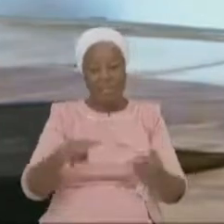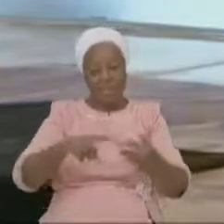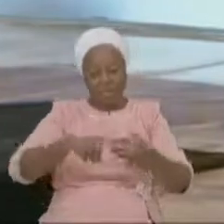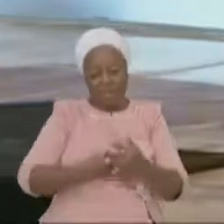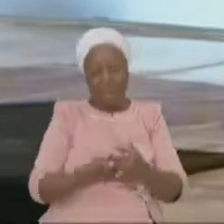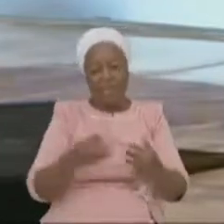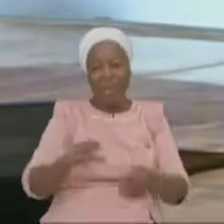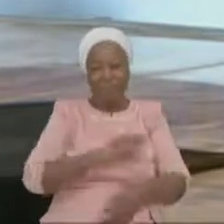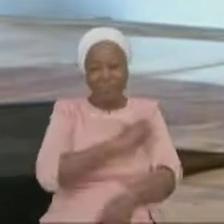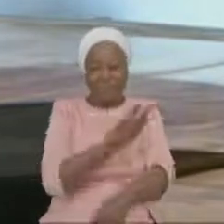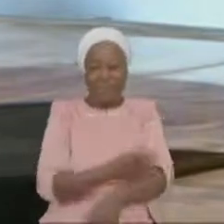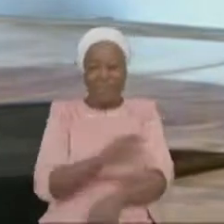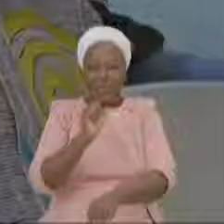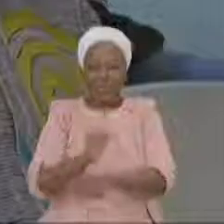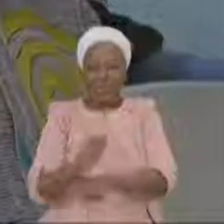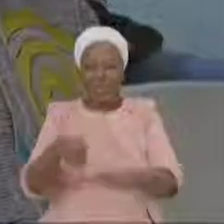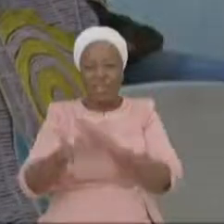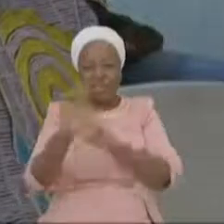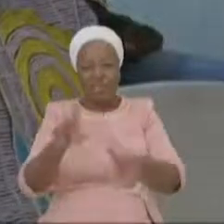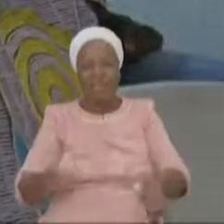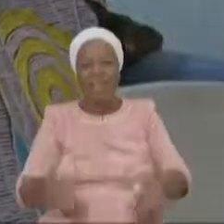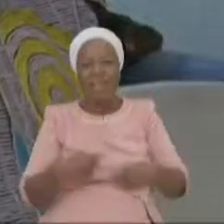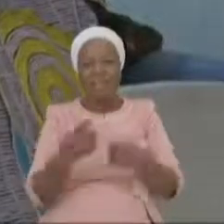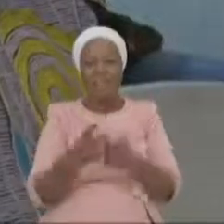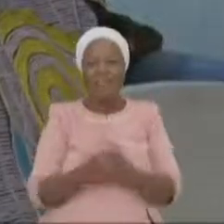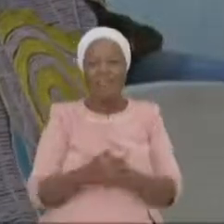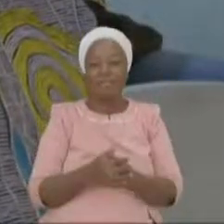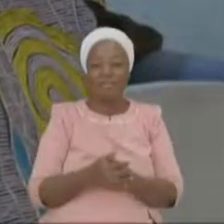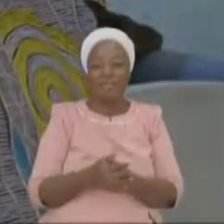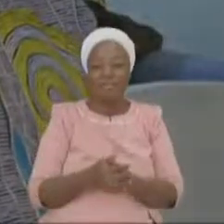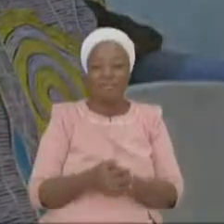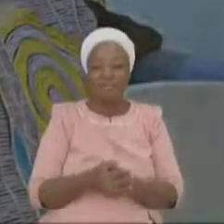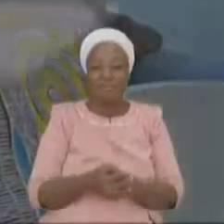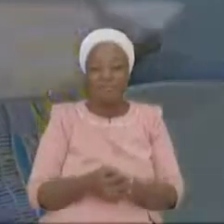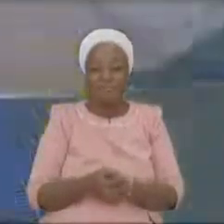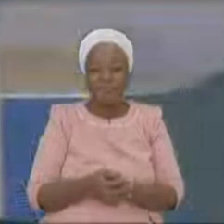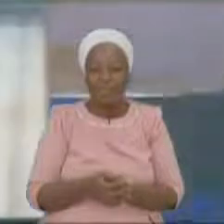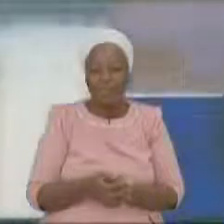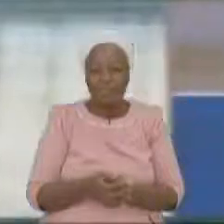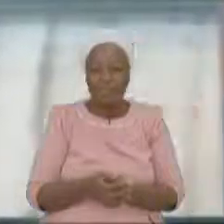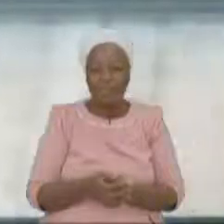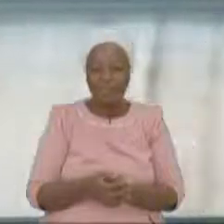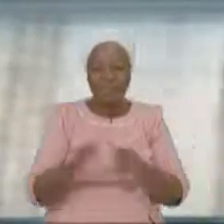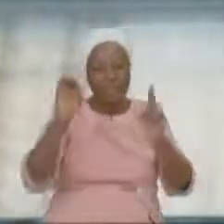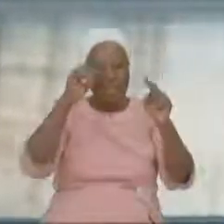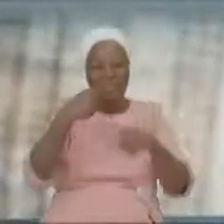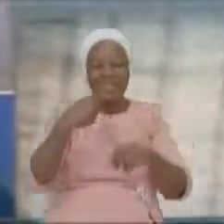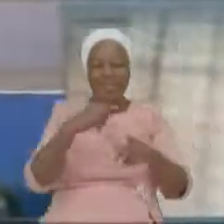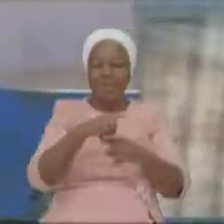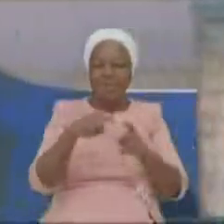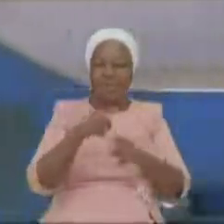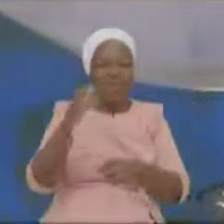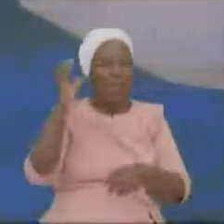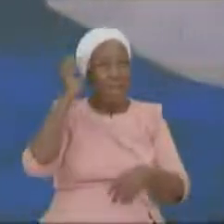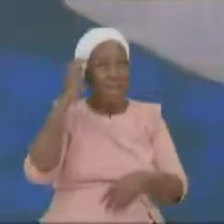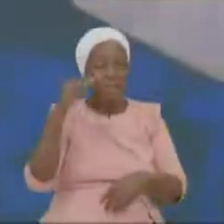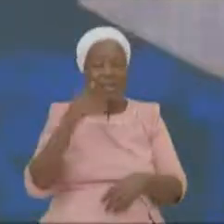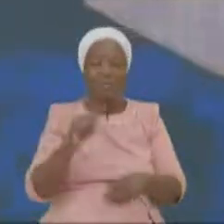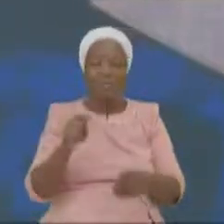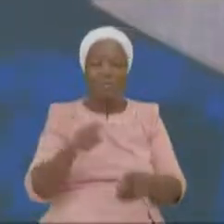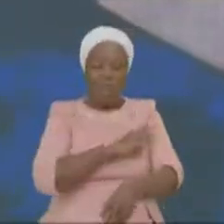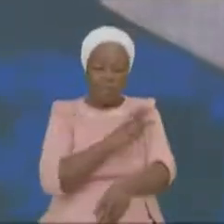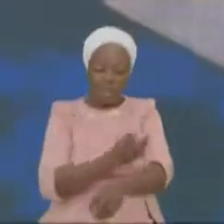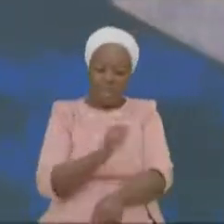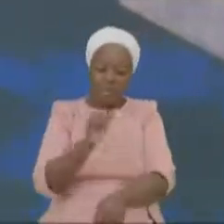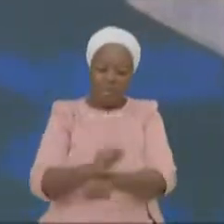mighty works in your life. It says, when he heard of the mighty works